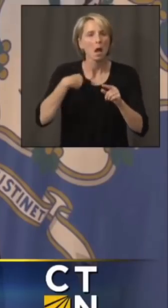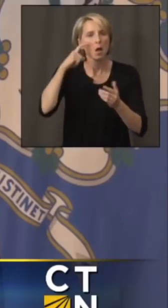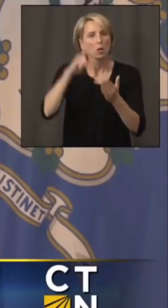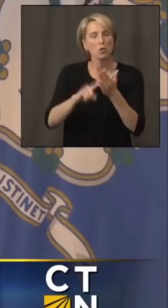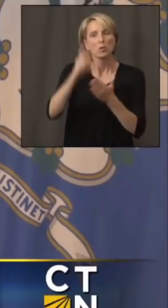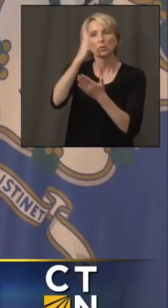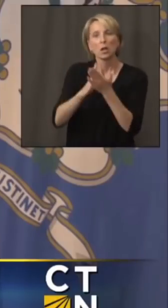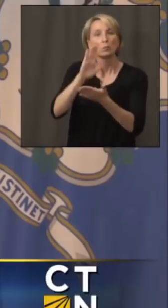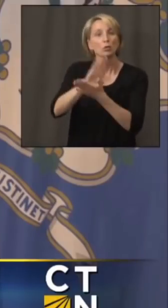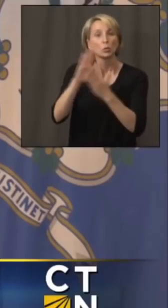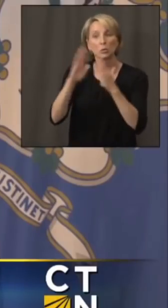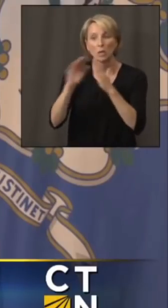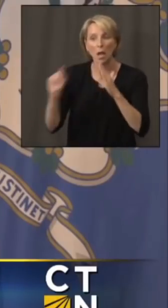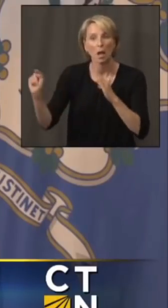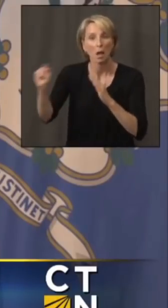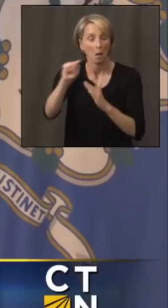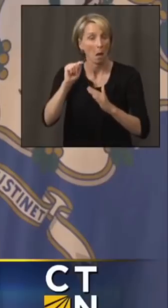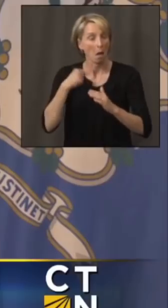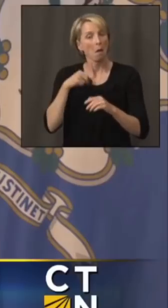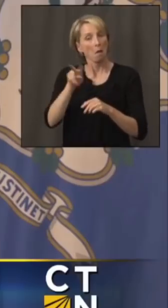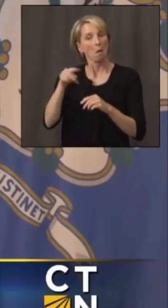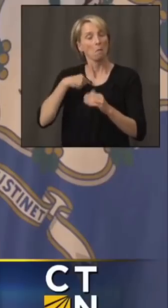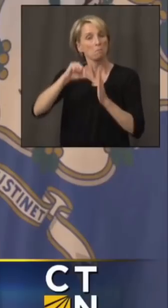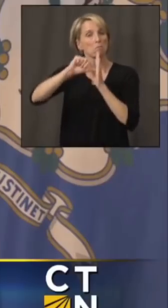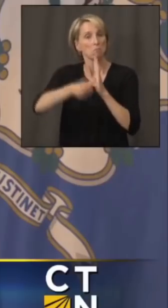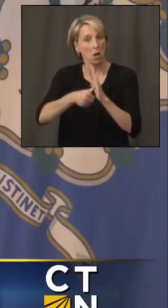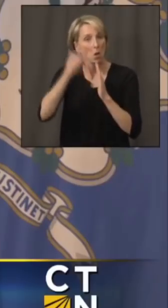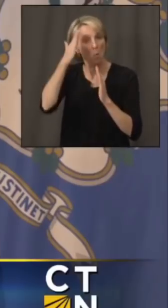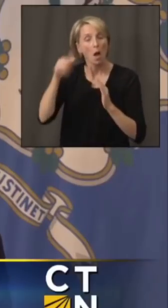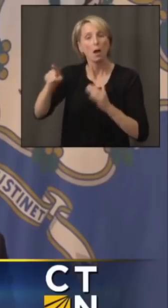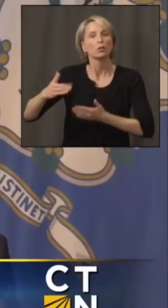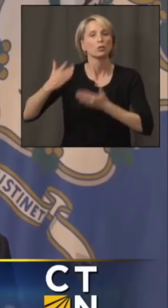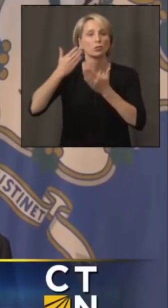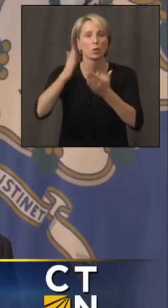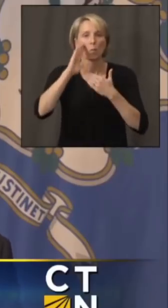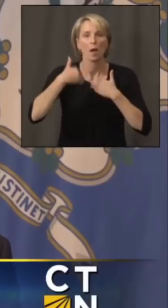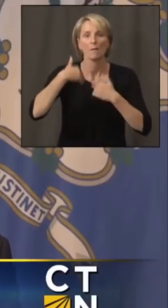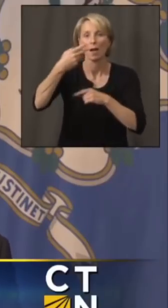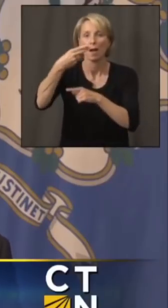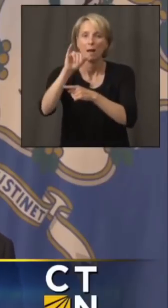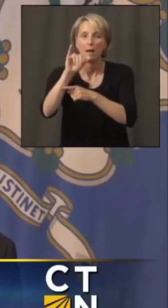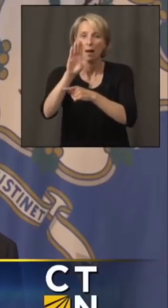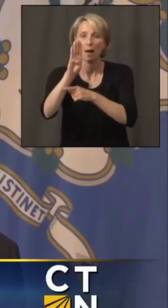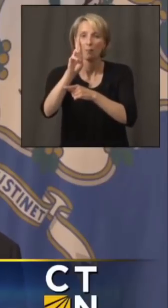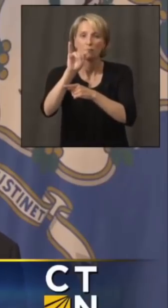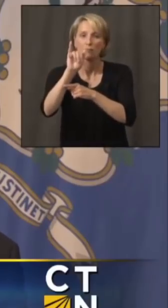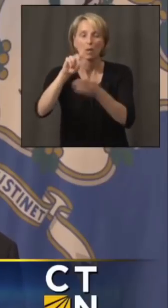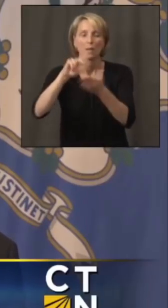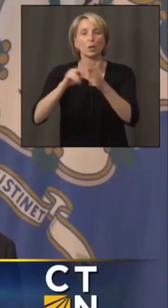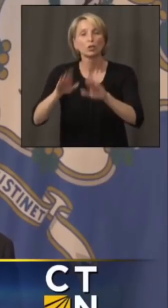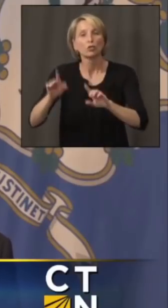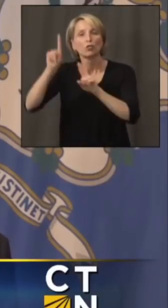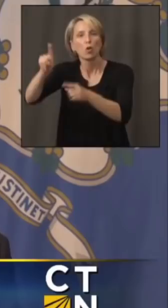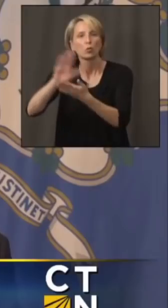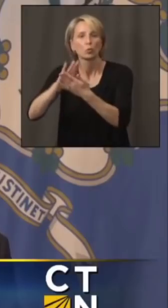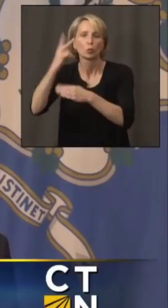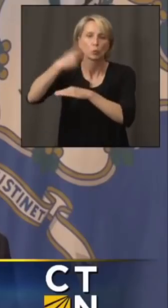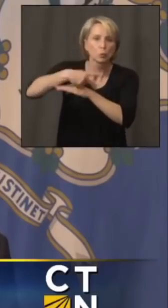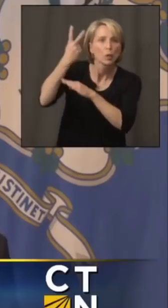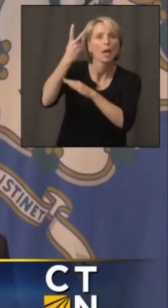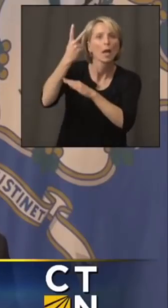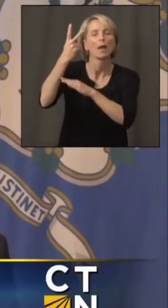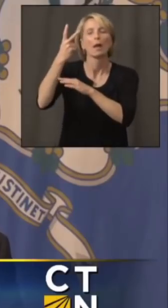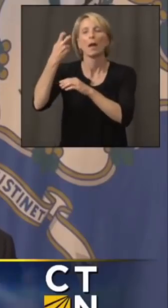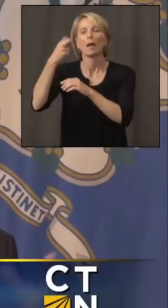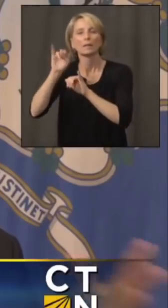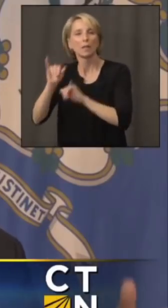have been very clever, that have said, hey, look, we're going to have a hybrid model, but for those kids whose parents are working or they can't